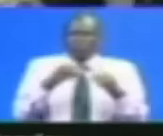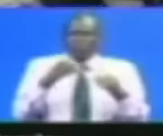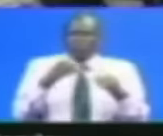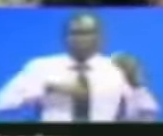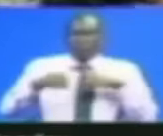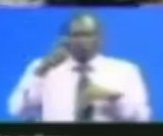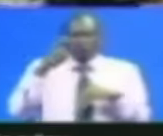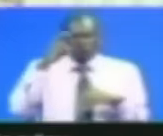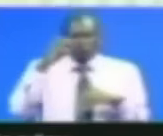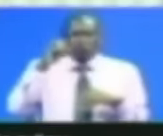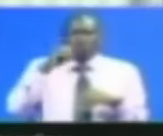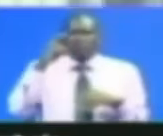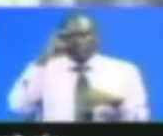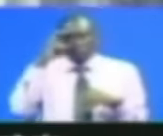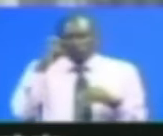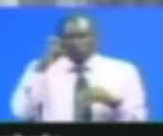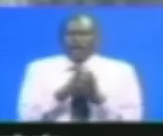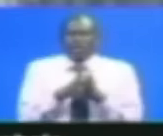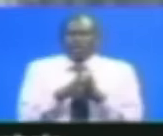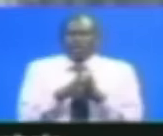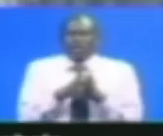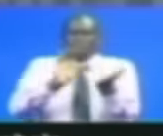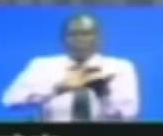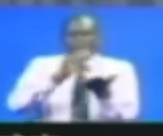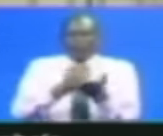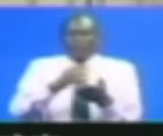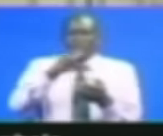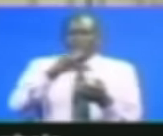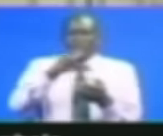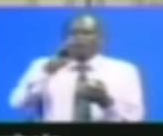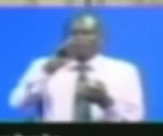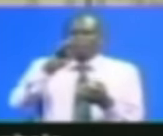and loss of public funds. Brenda Wanga, NTV, Nairobi.